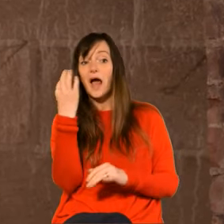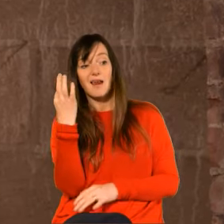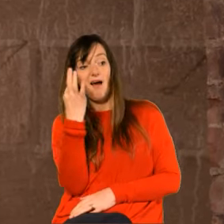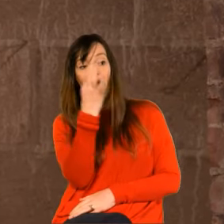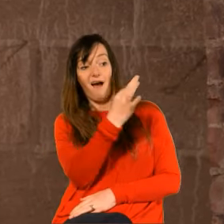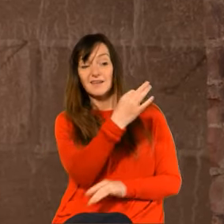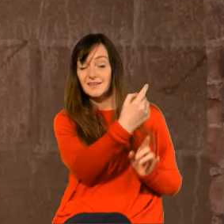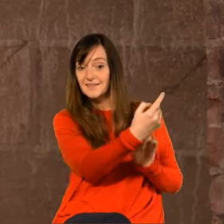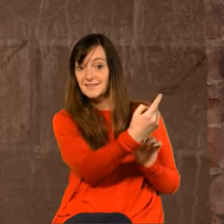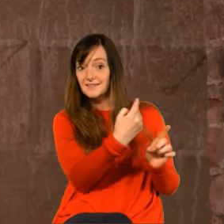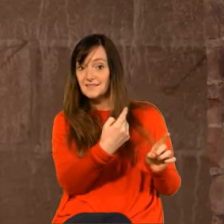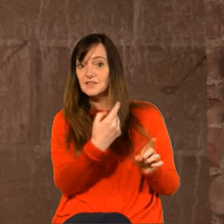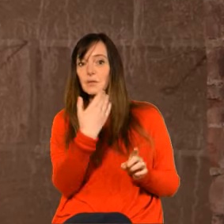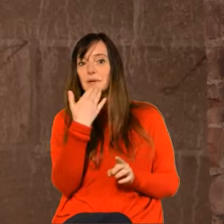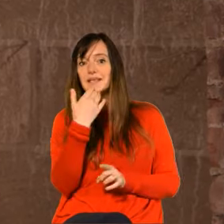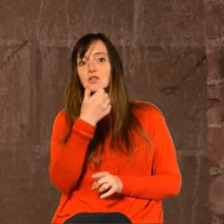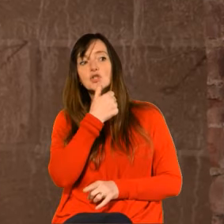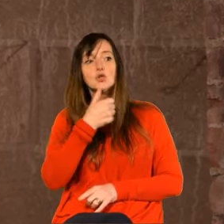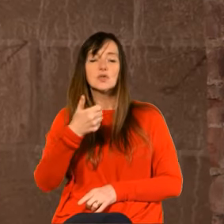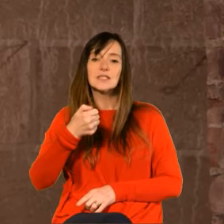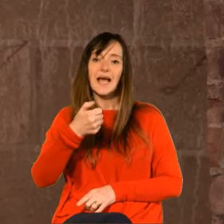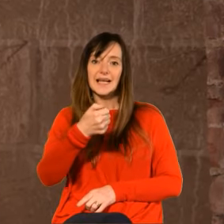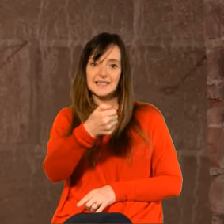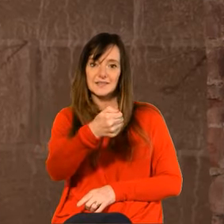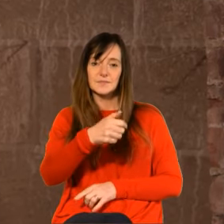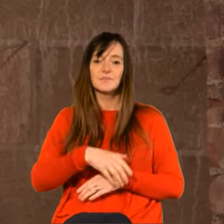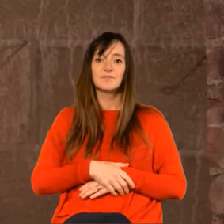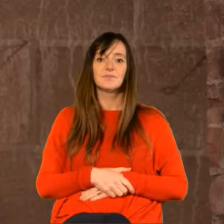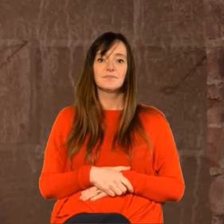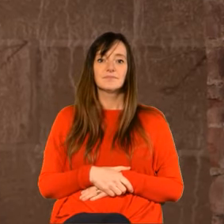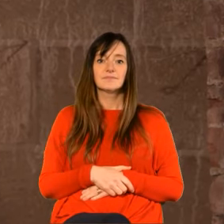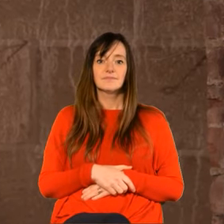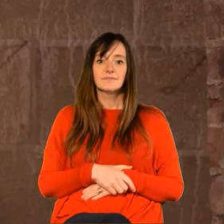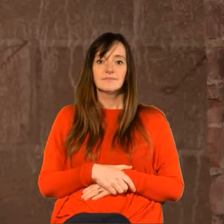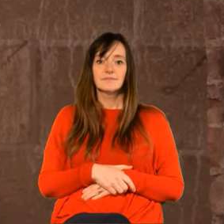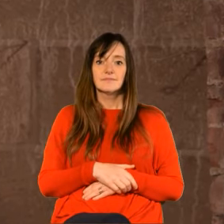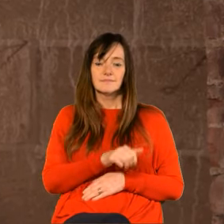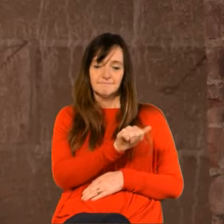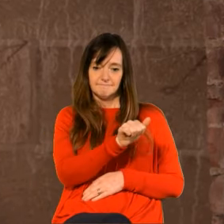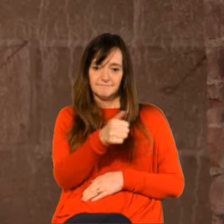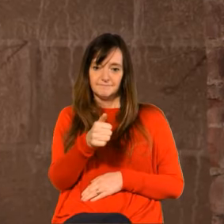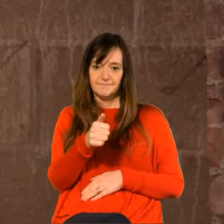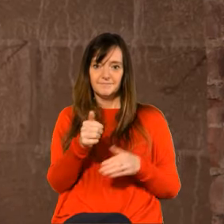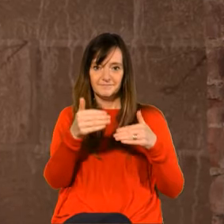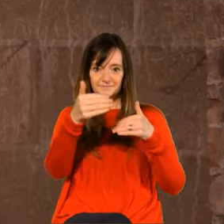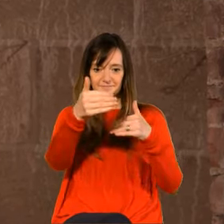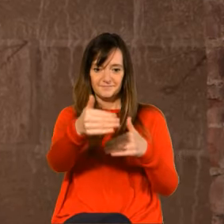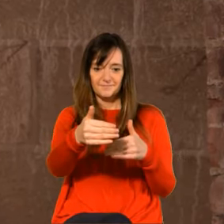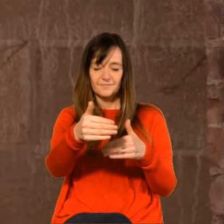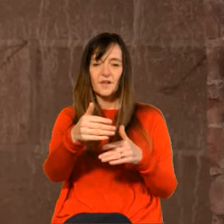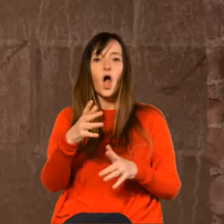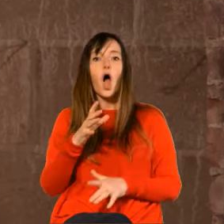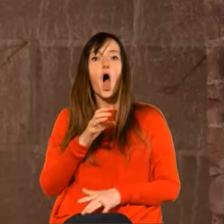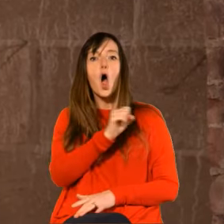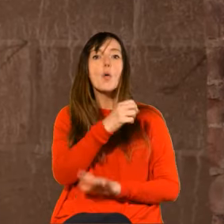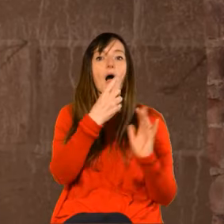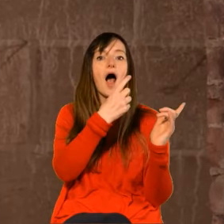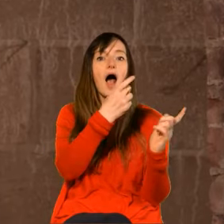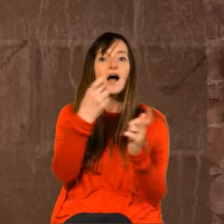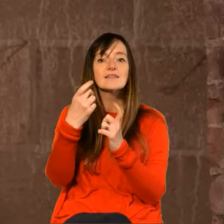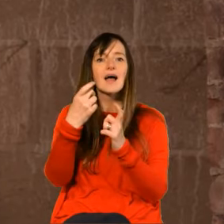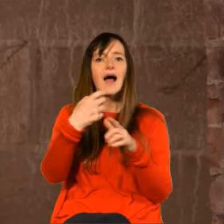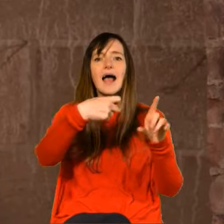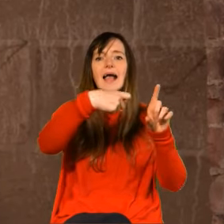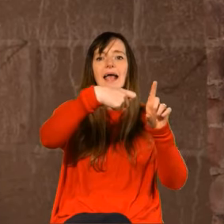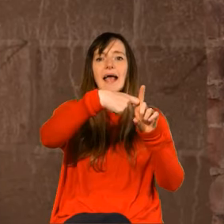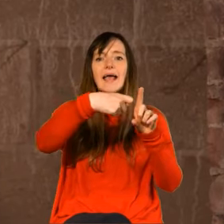any queries that you might have for them. We've also got the next instalment of Hope Hunters, our Keswick for Kids programme and